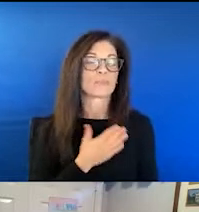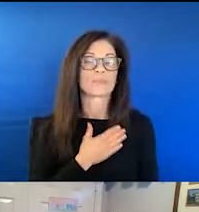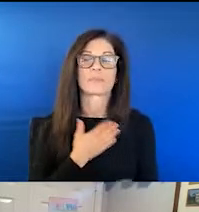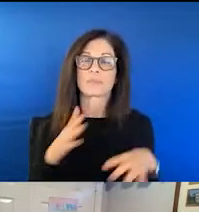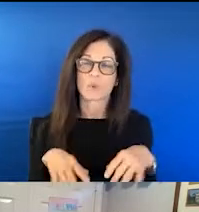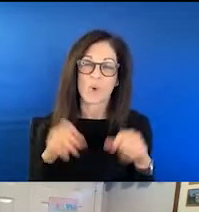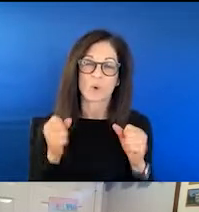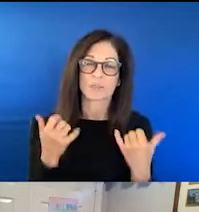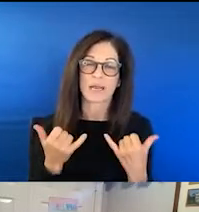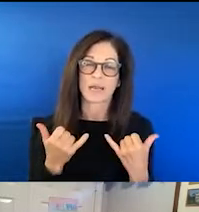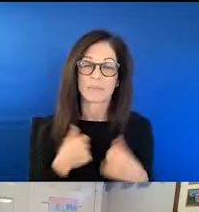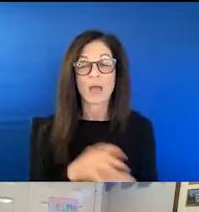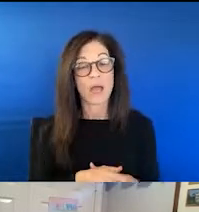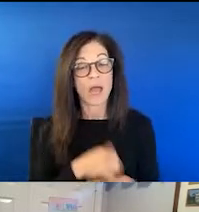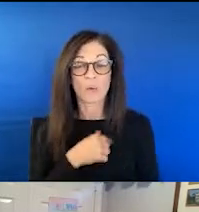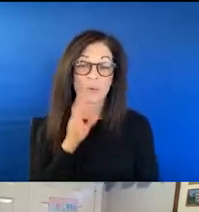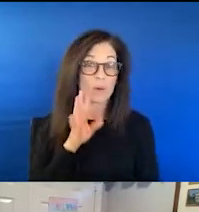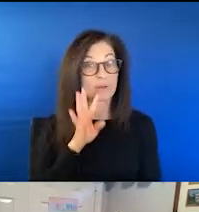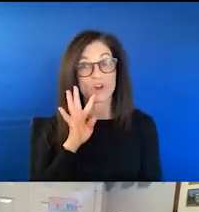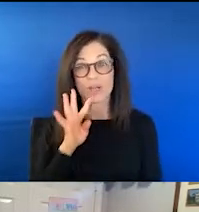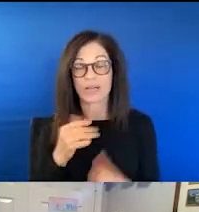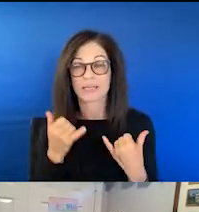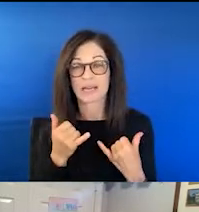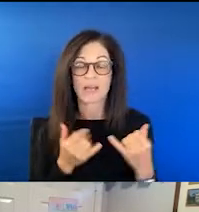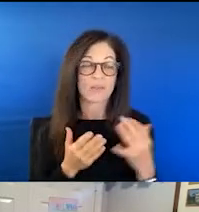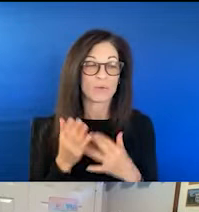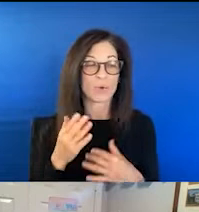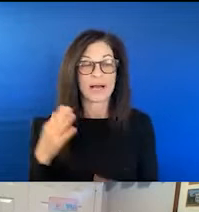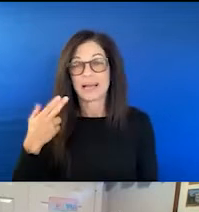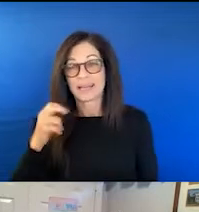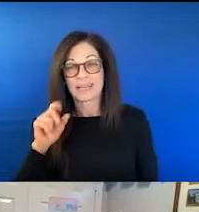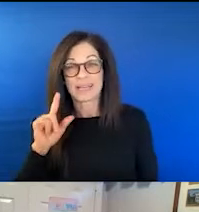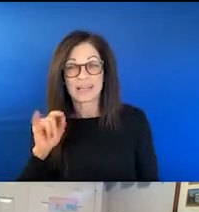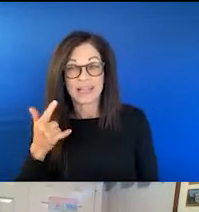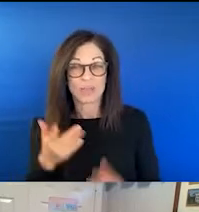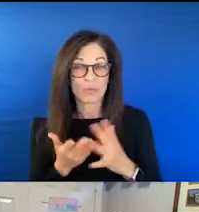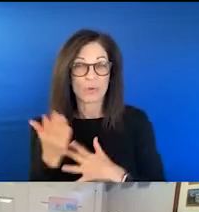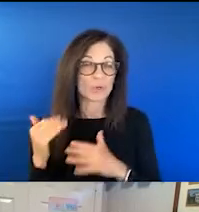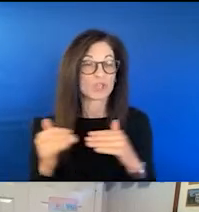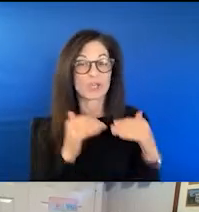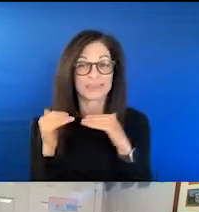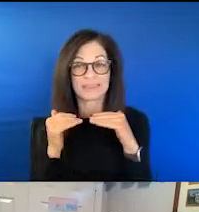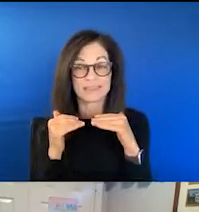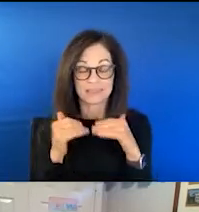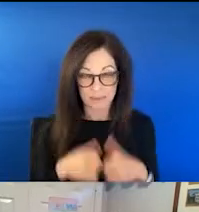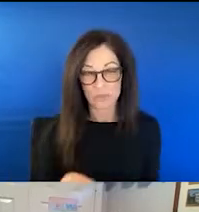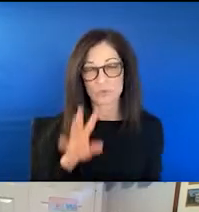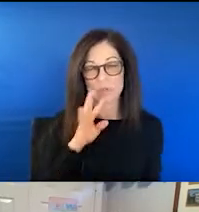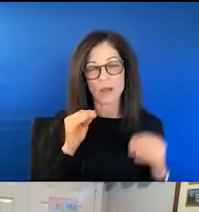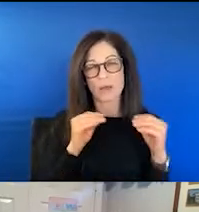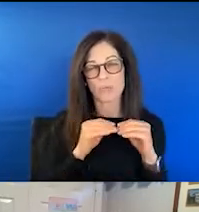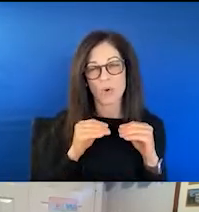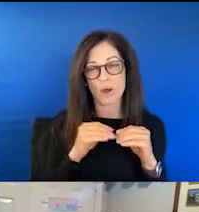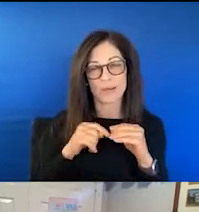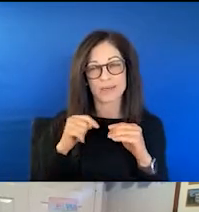and we're going to be talking about it through the Healing Through Justice, as you see on your screen here. We'll talk more in detail about what